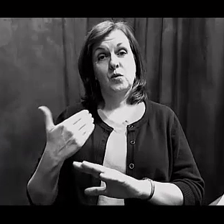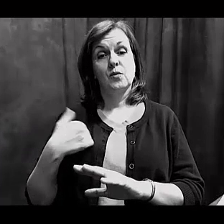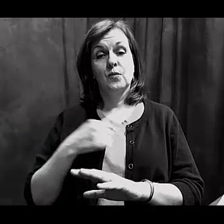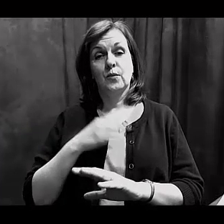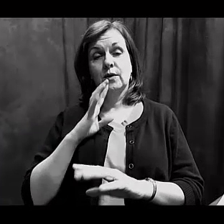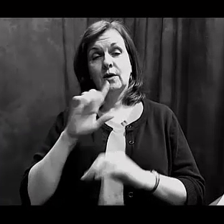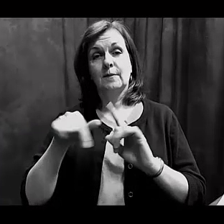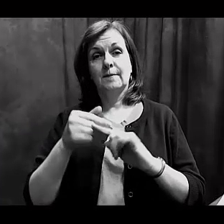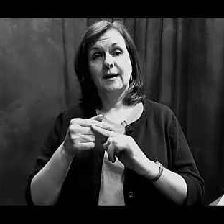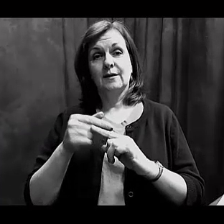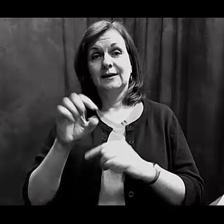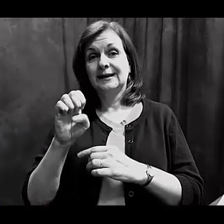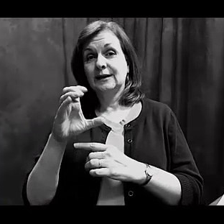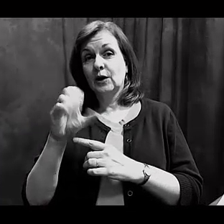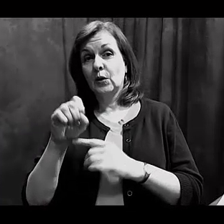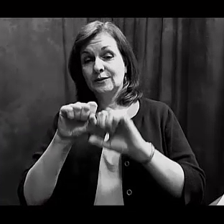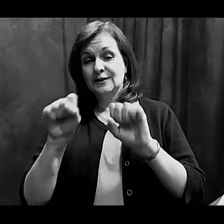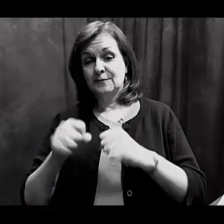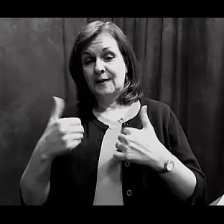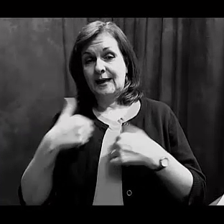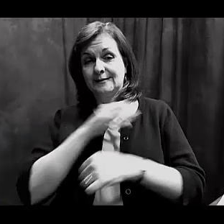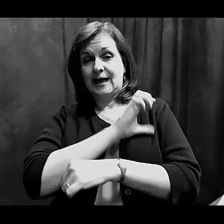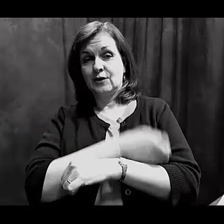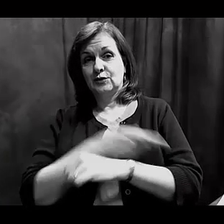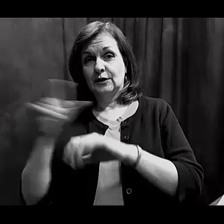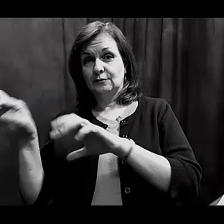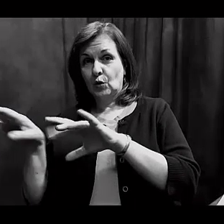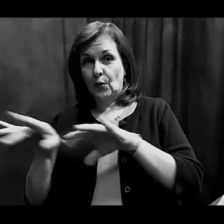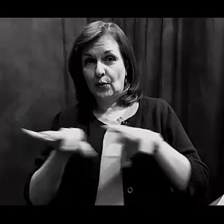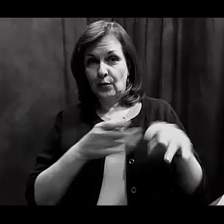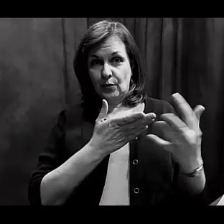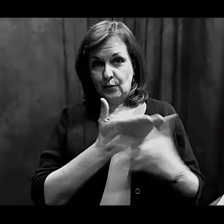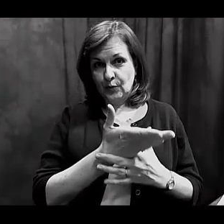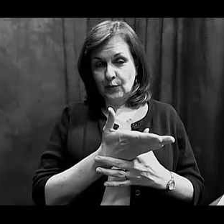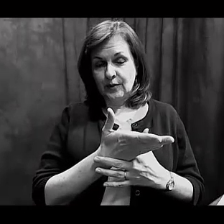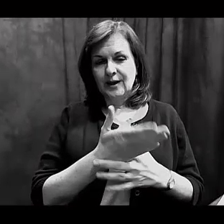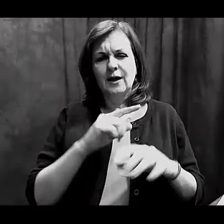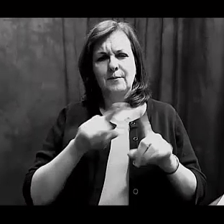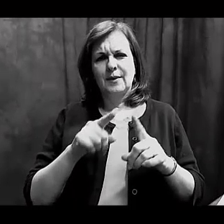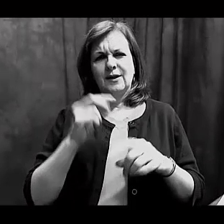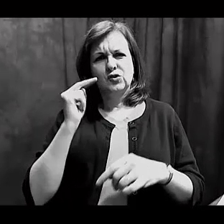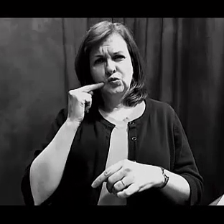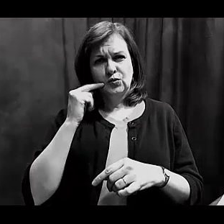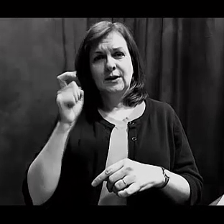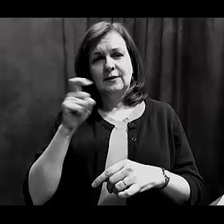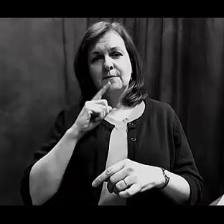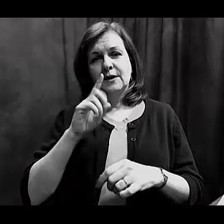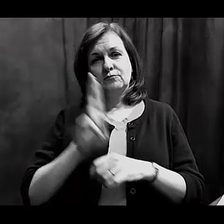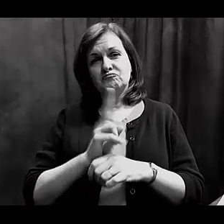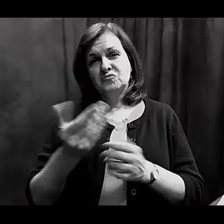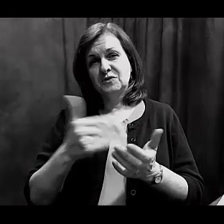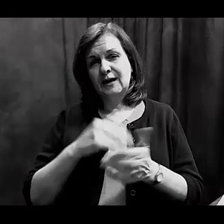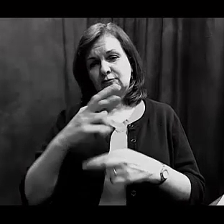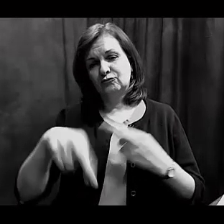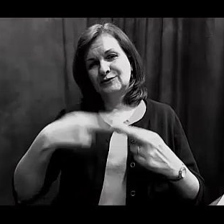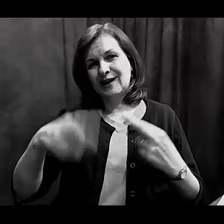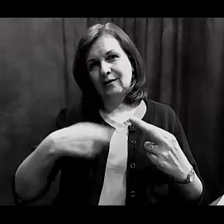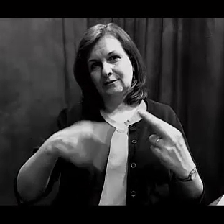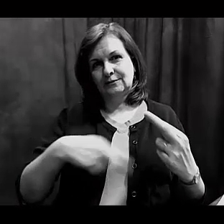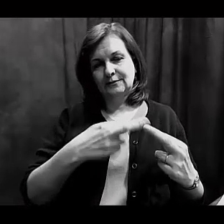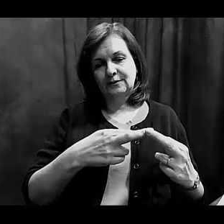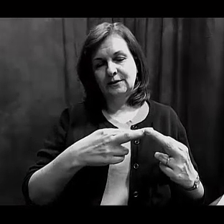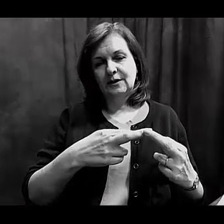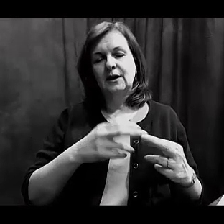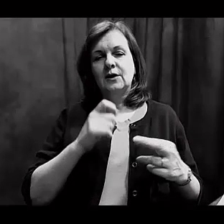We have previously discussed that energy moves through an ecosystem, but nutrients have to be recycled. I want to spend a little bit more